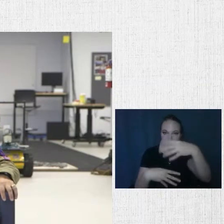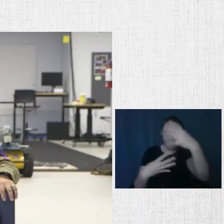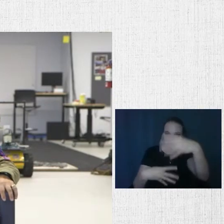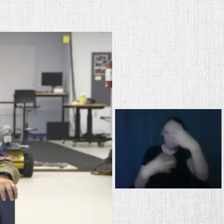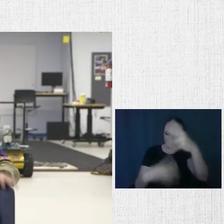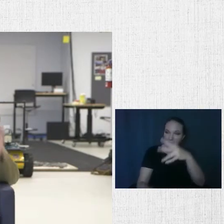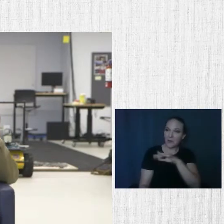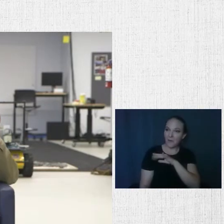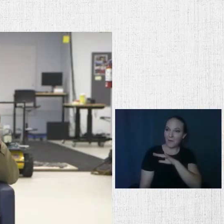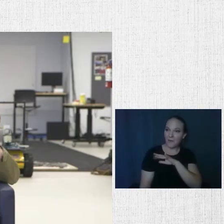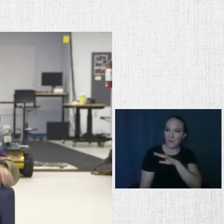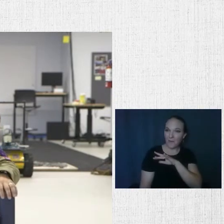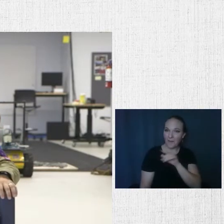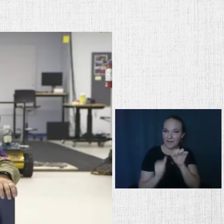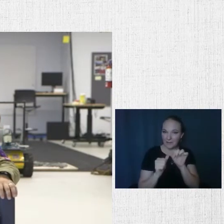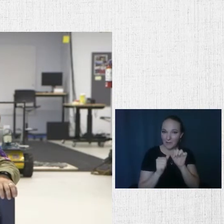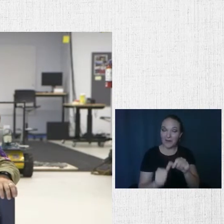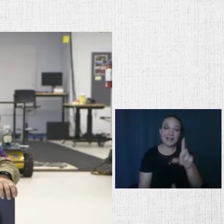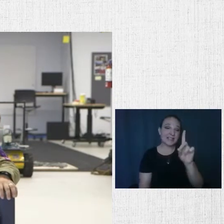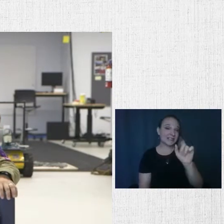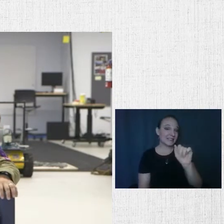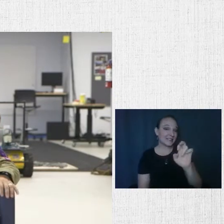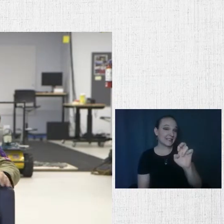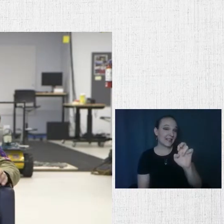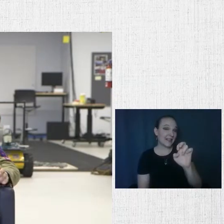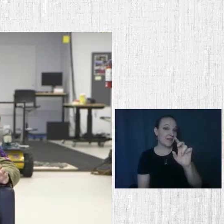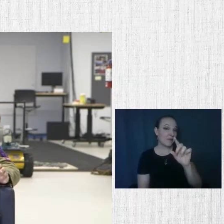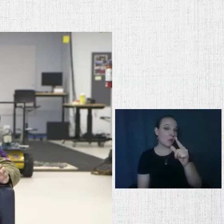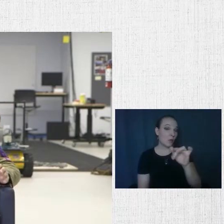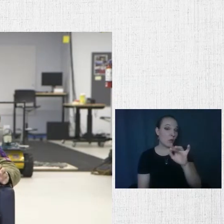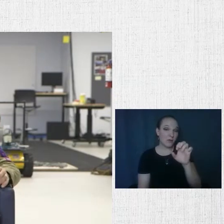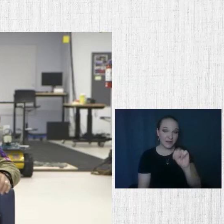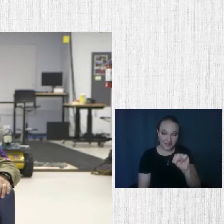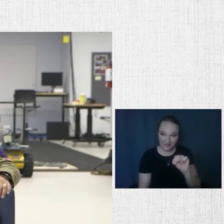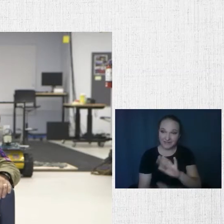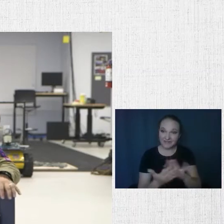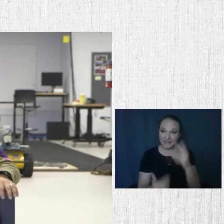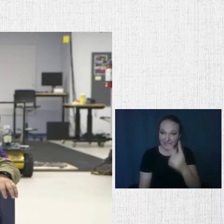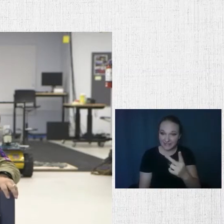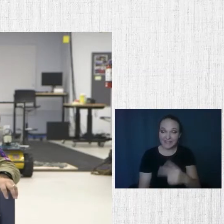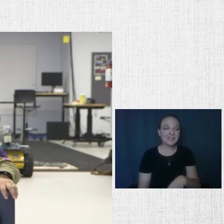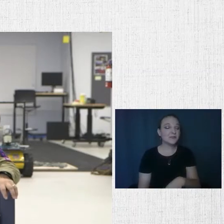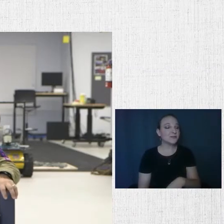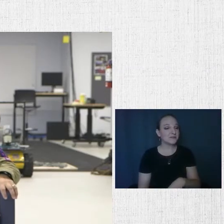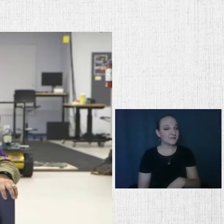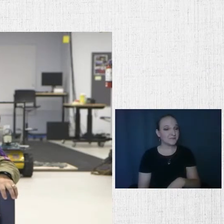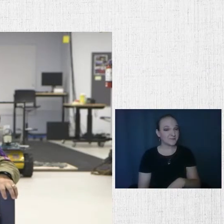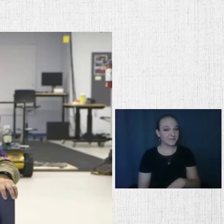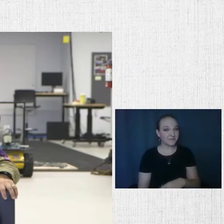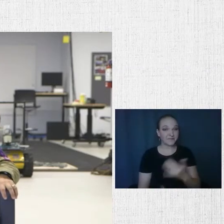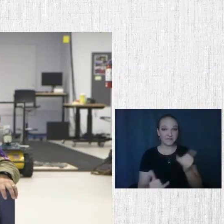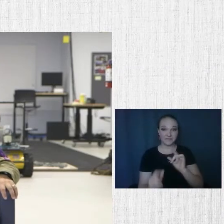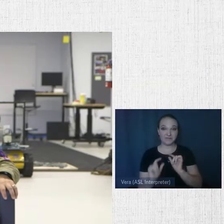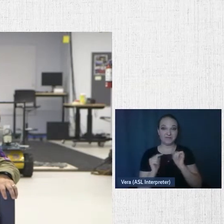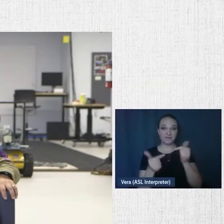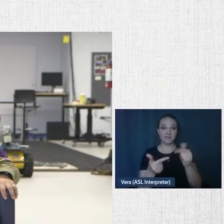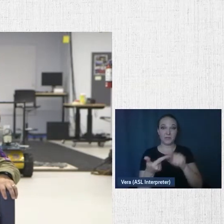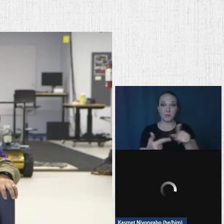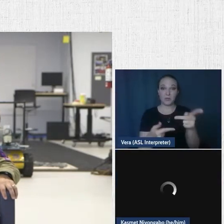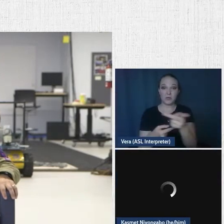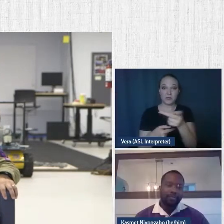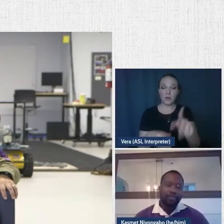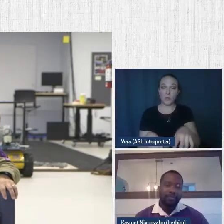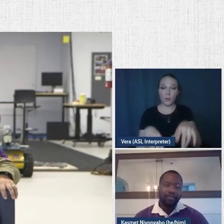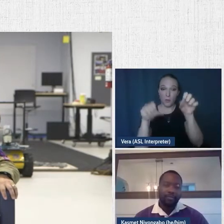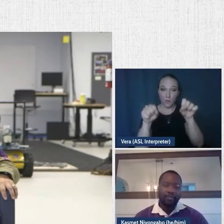going live. Dave Gordon, good to see you. And I'll turn it over to my hosts here